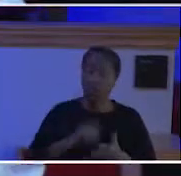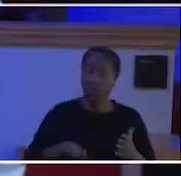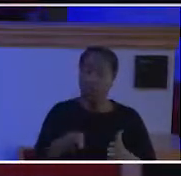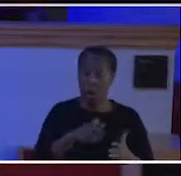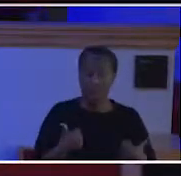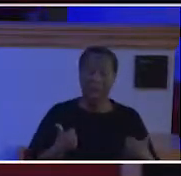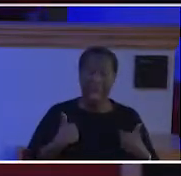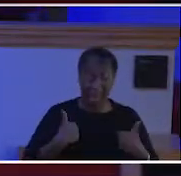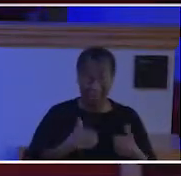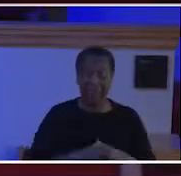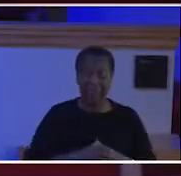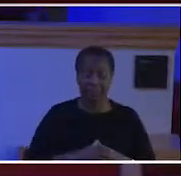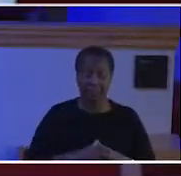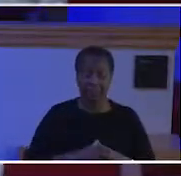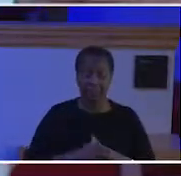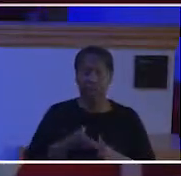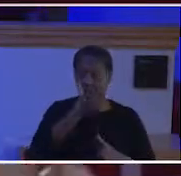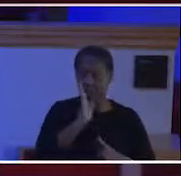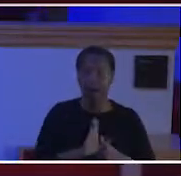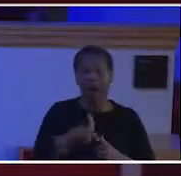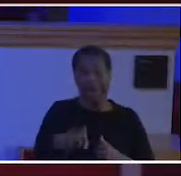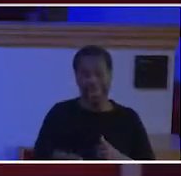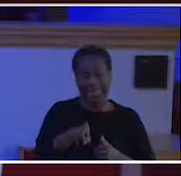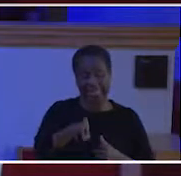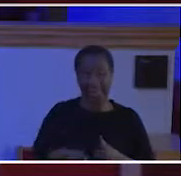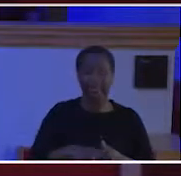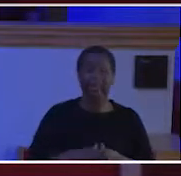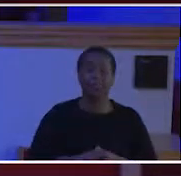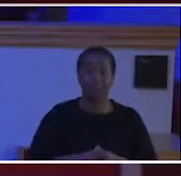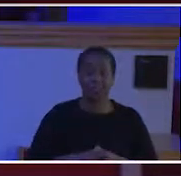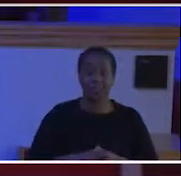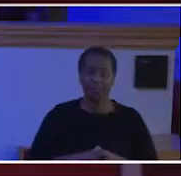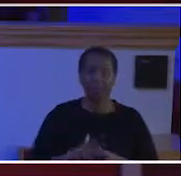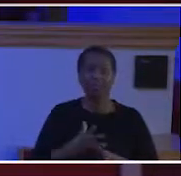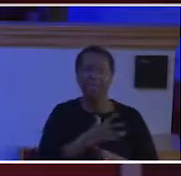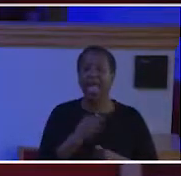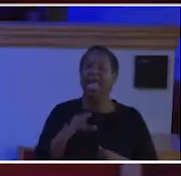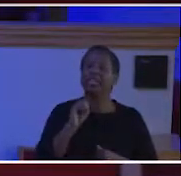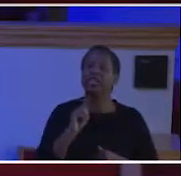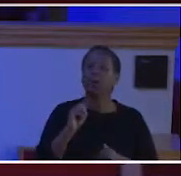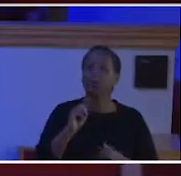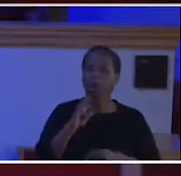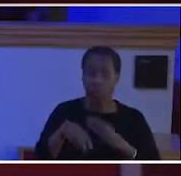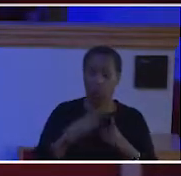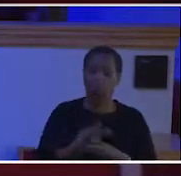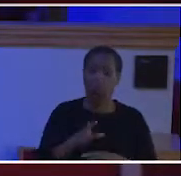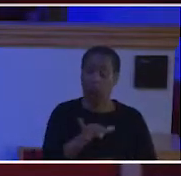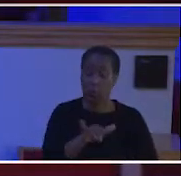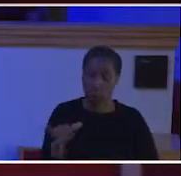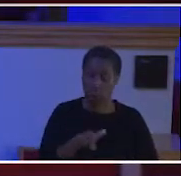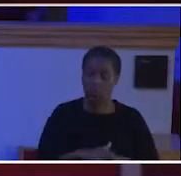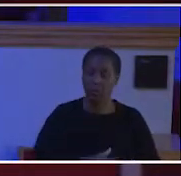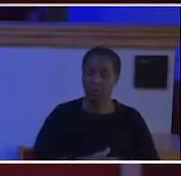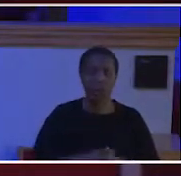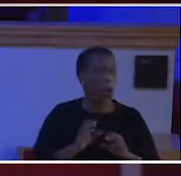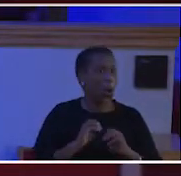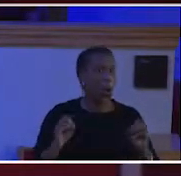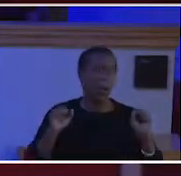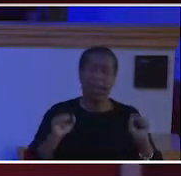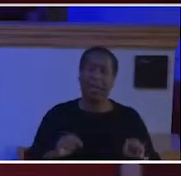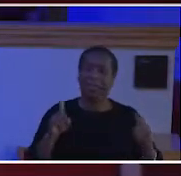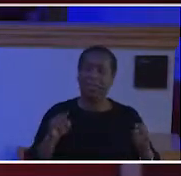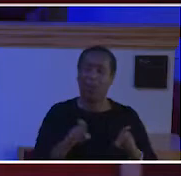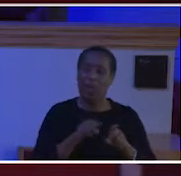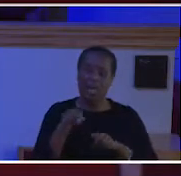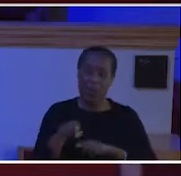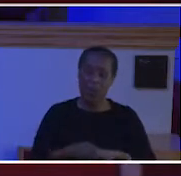got, God needs, and so does the world. Nobody can do it like you.